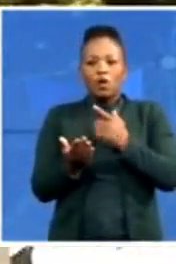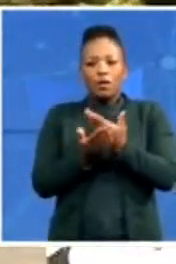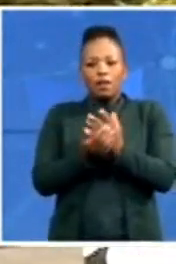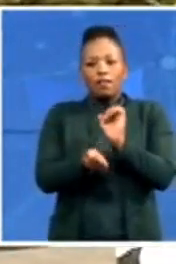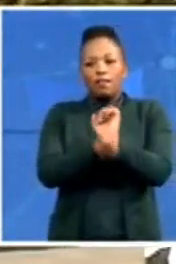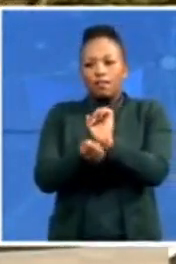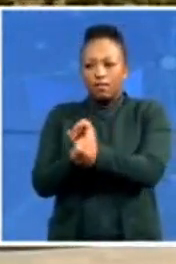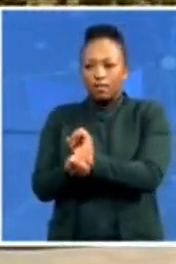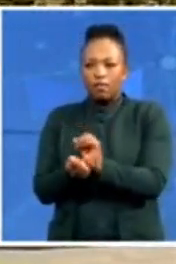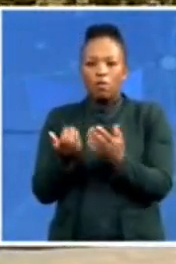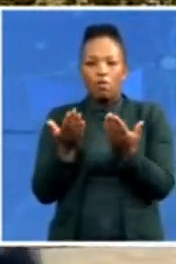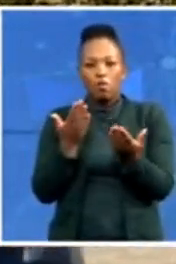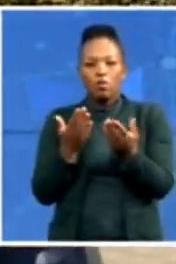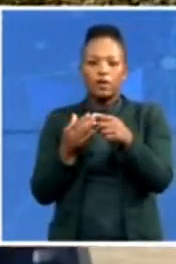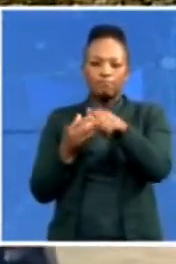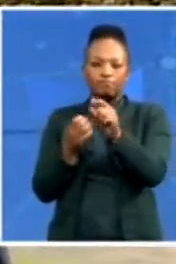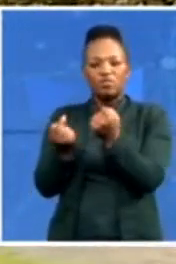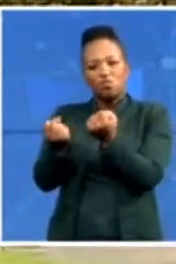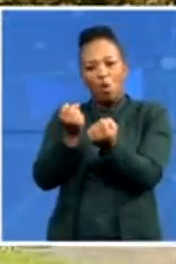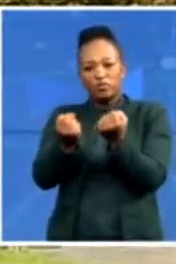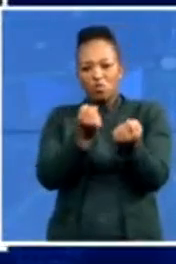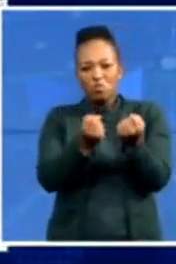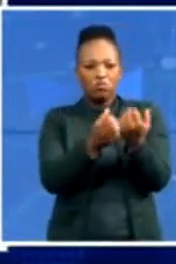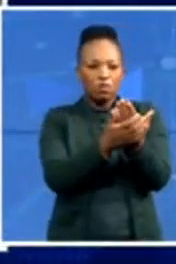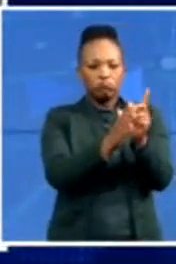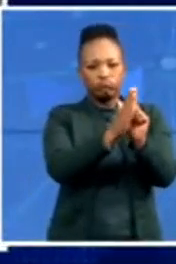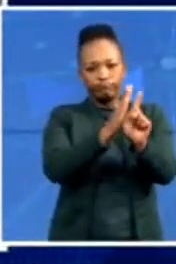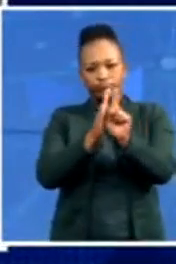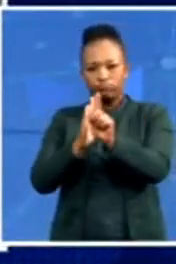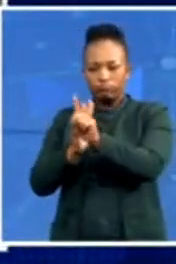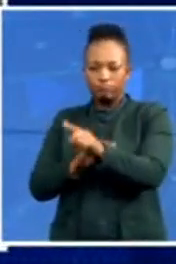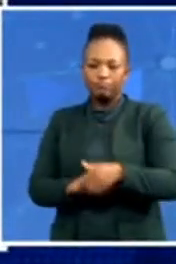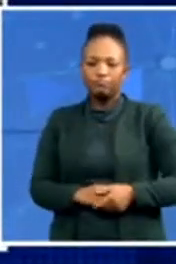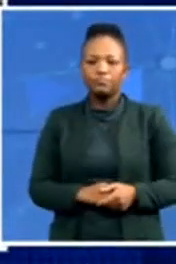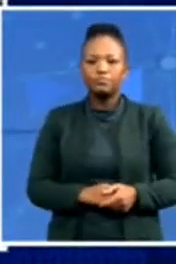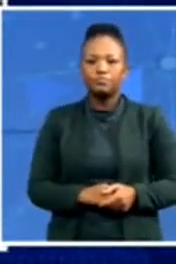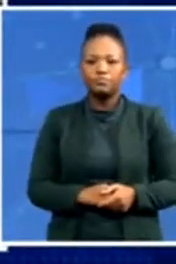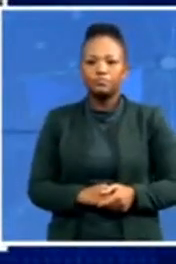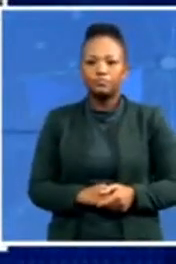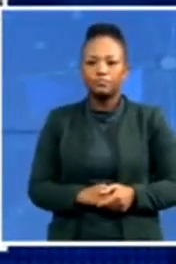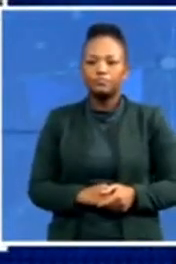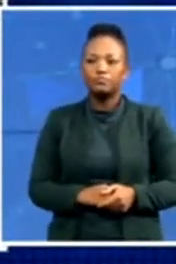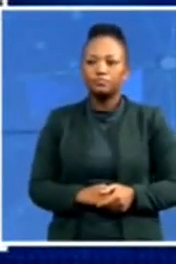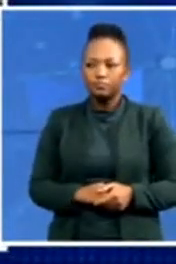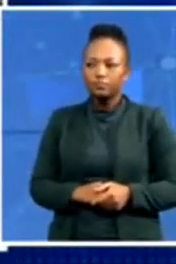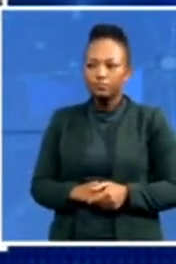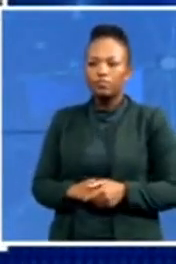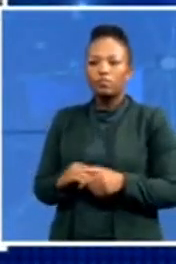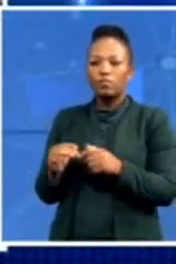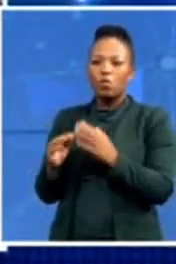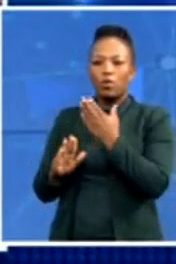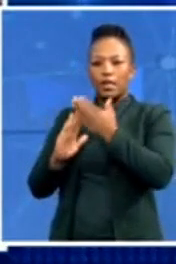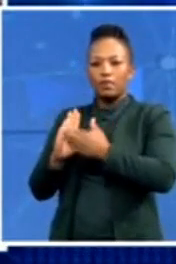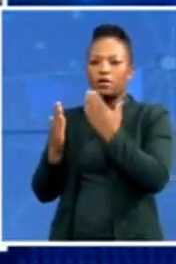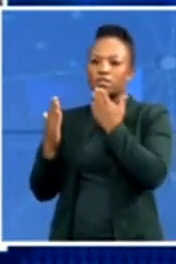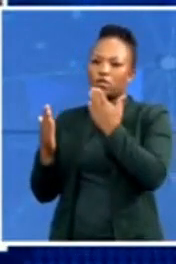the various courts. Simpiwe? All right, Ulrich, we'll leave you there. Thank you so much for joining us. Ulrich Hendriks there is